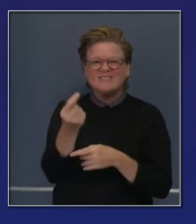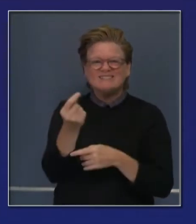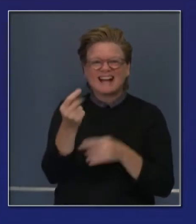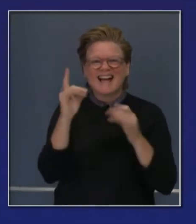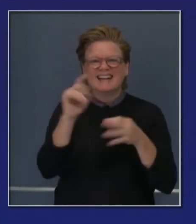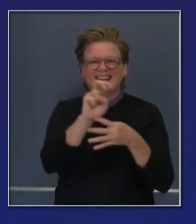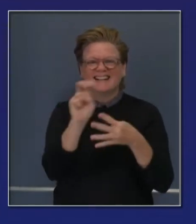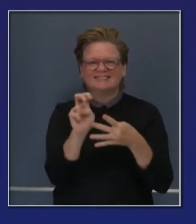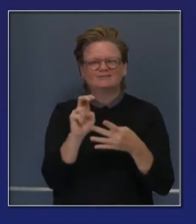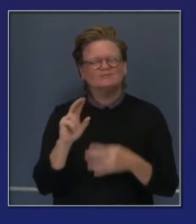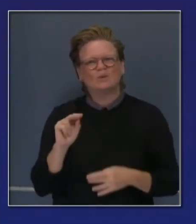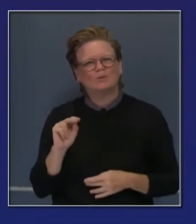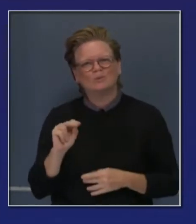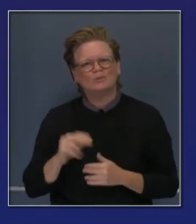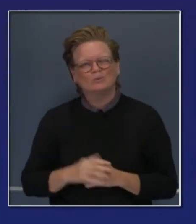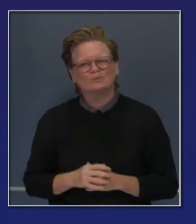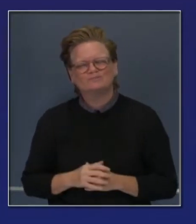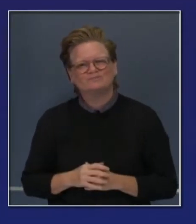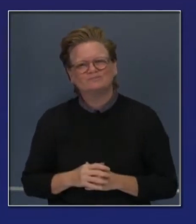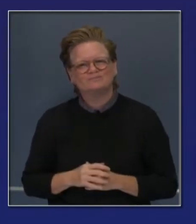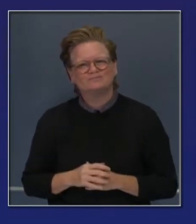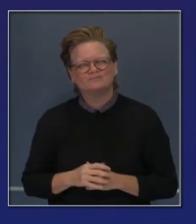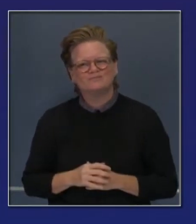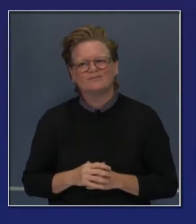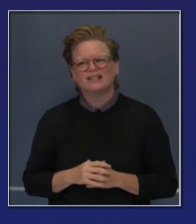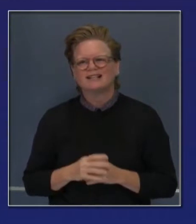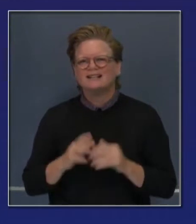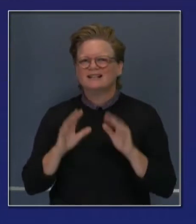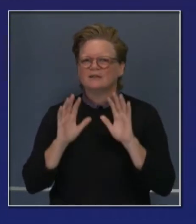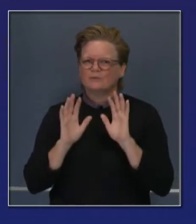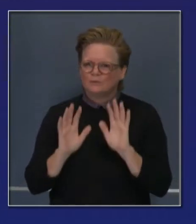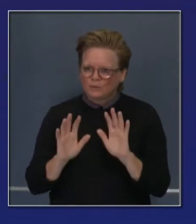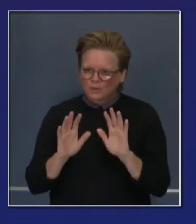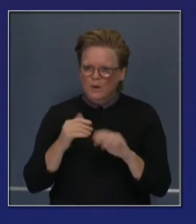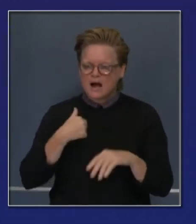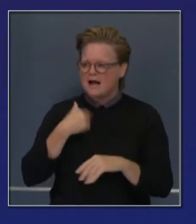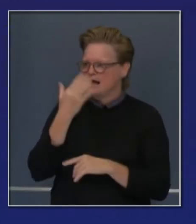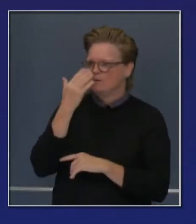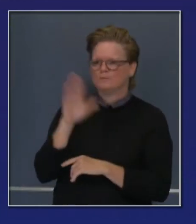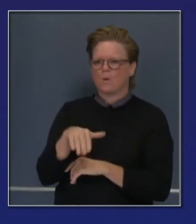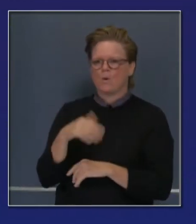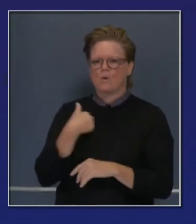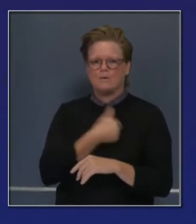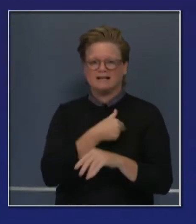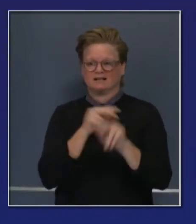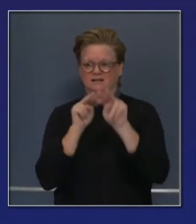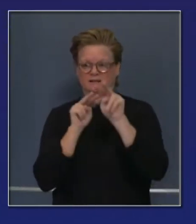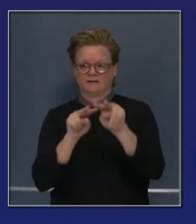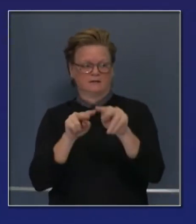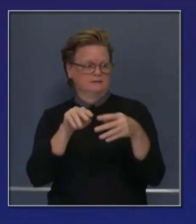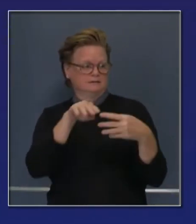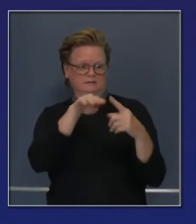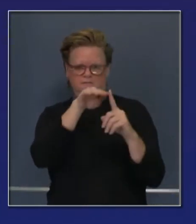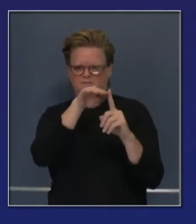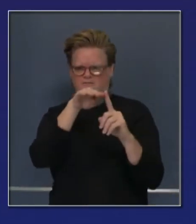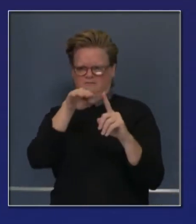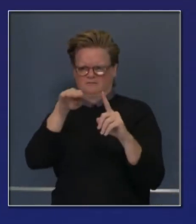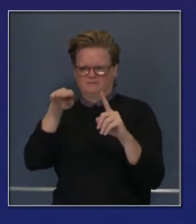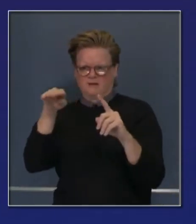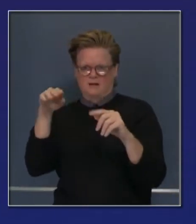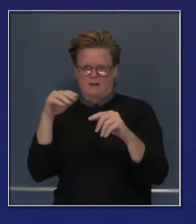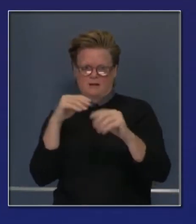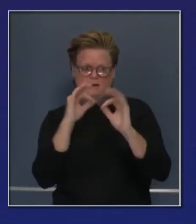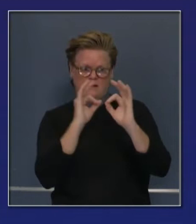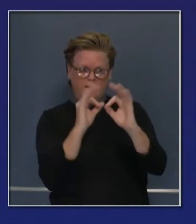that's going to allow us to feel confident that the transmission in that county, that is appropriate